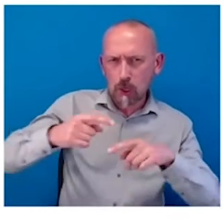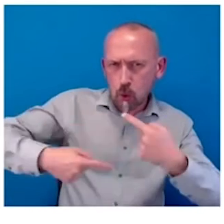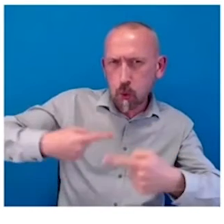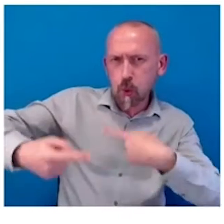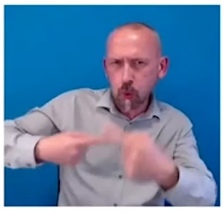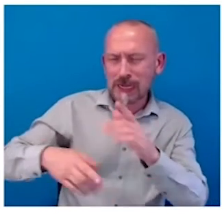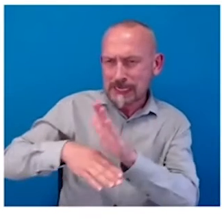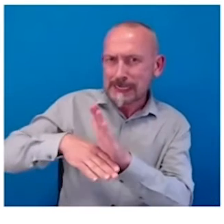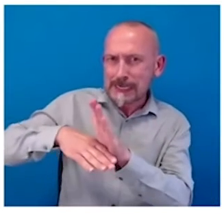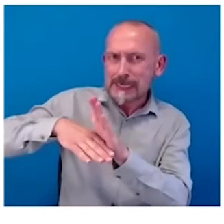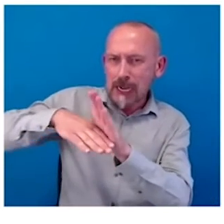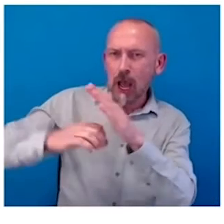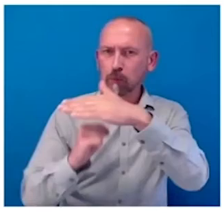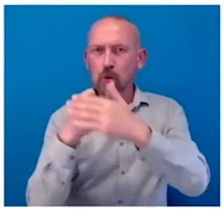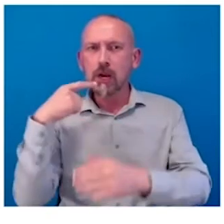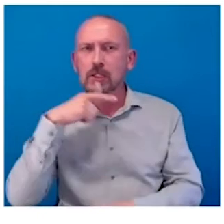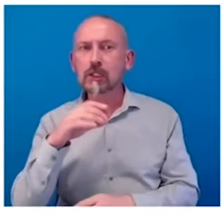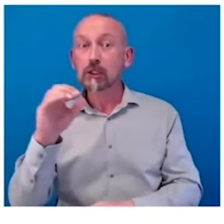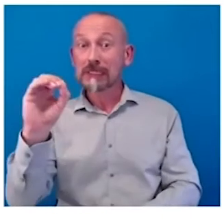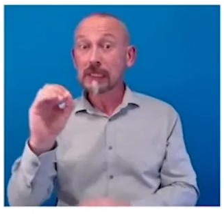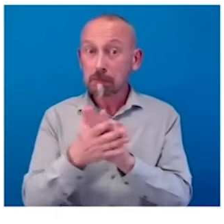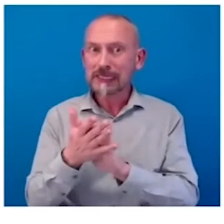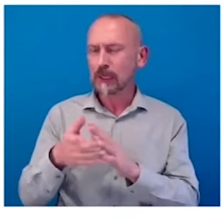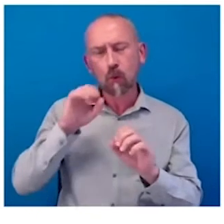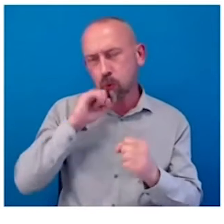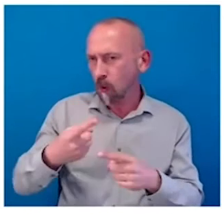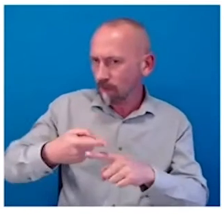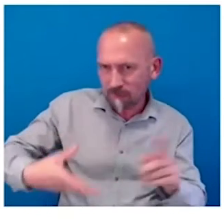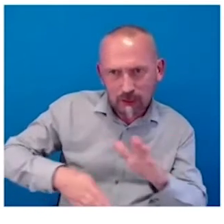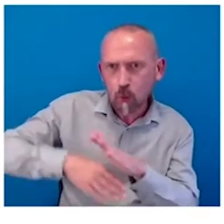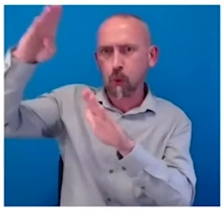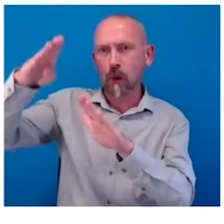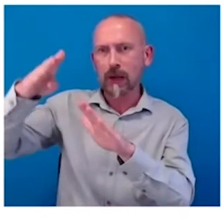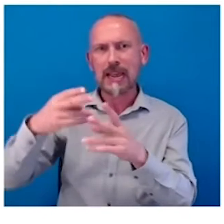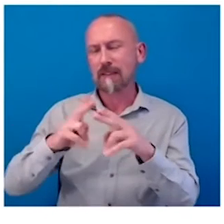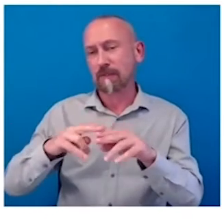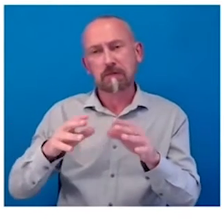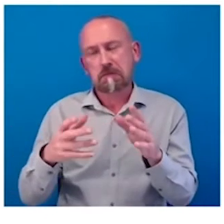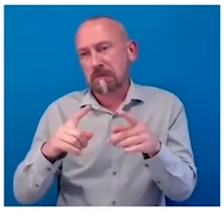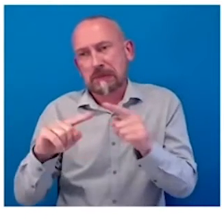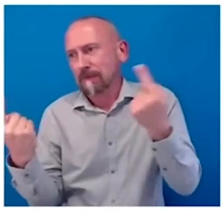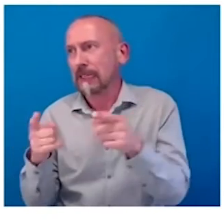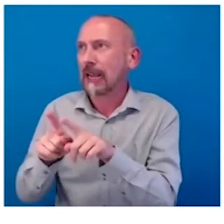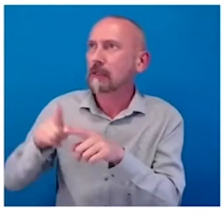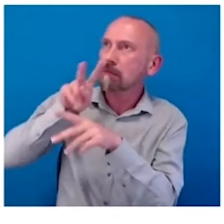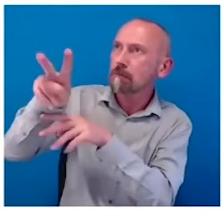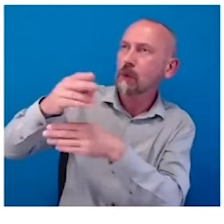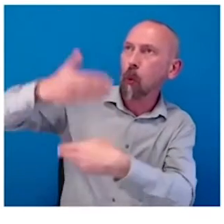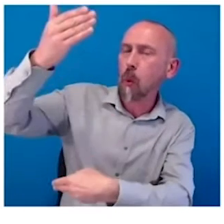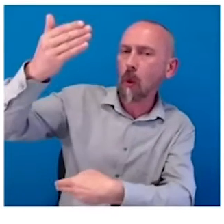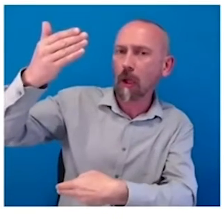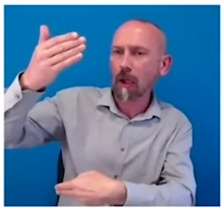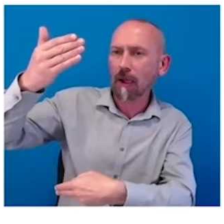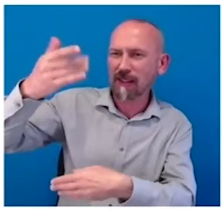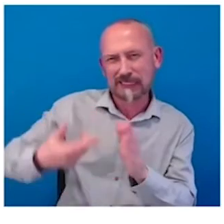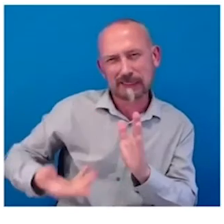degrees will not, in fact, make it come to that temperature any faster than, say, staring at the nearest wallpaper. That's the non-plain English version, if you